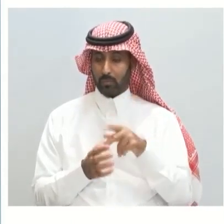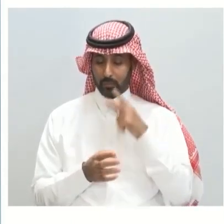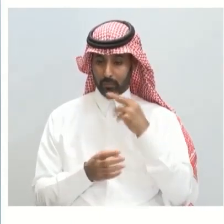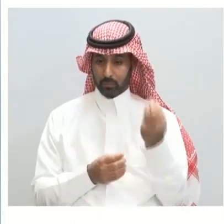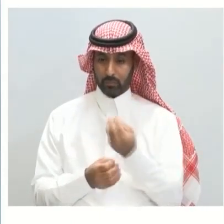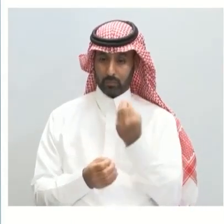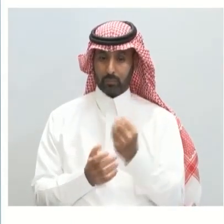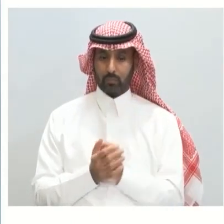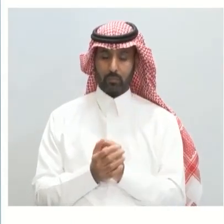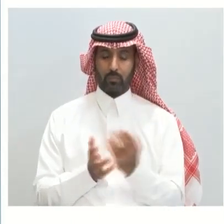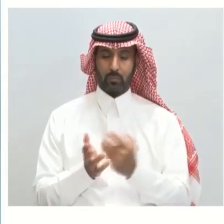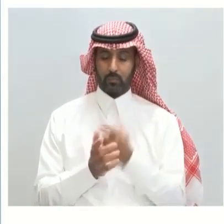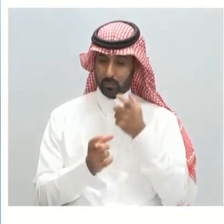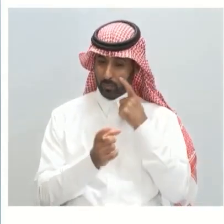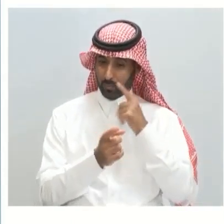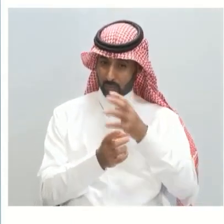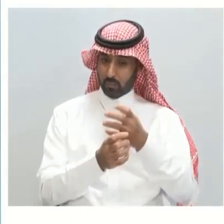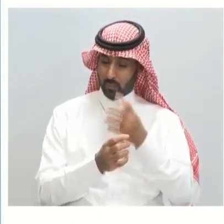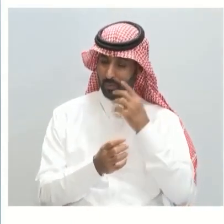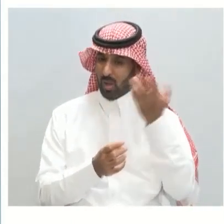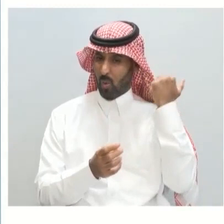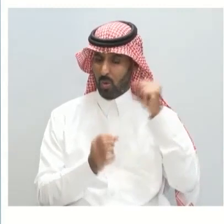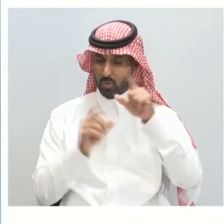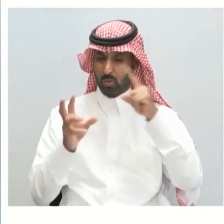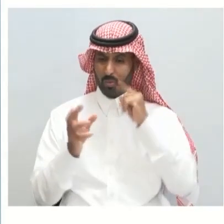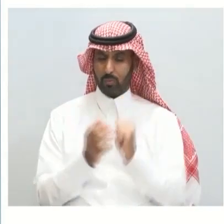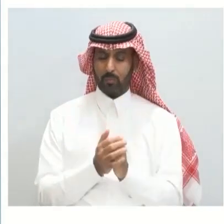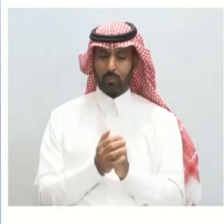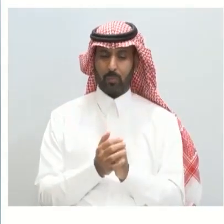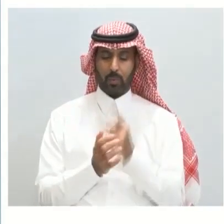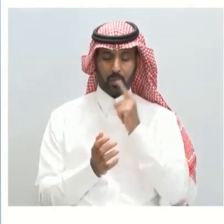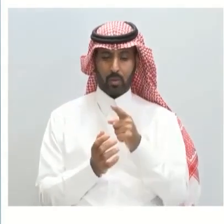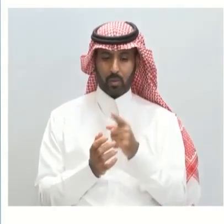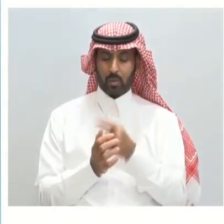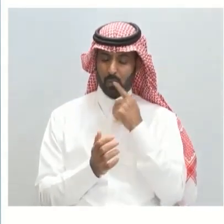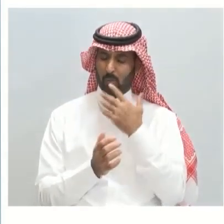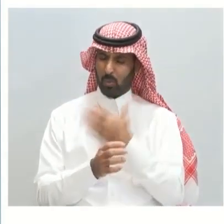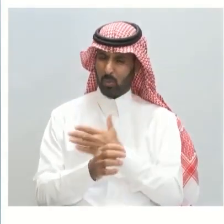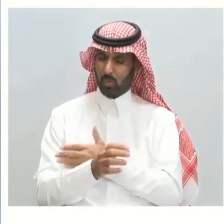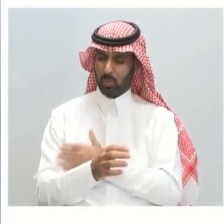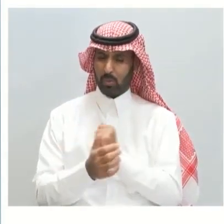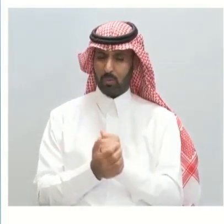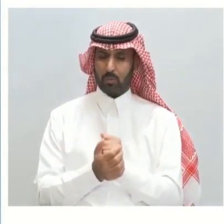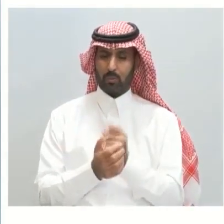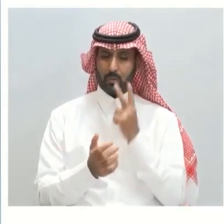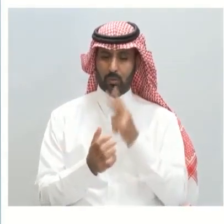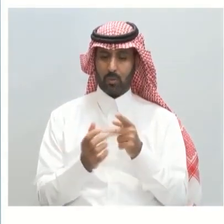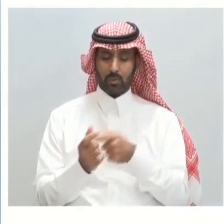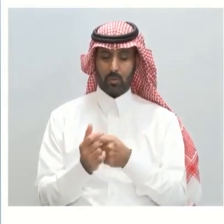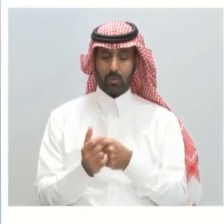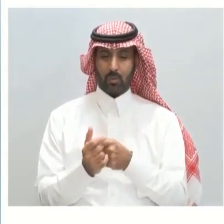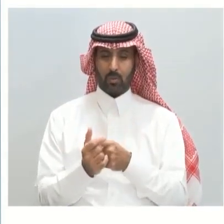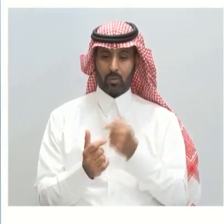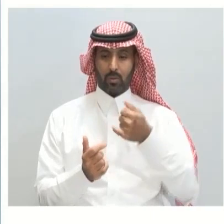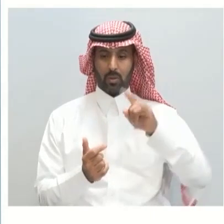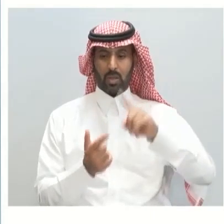I wish we could have gone on for another 2 weeks. Presenter, but you must be exhausted, and you must have been in the sun a lot. Mr.